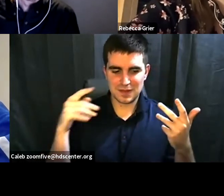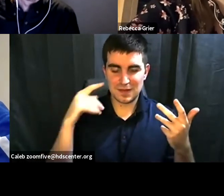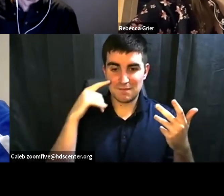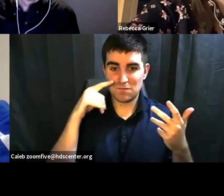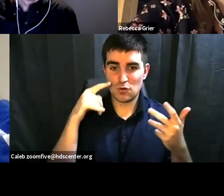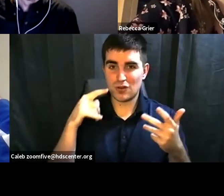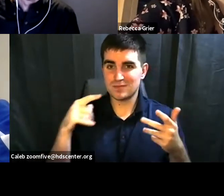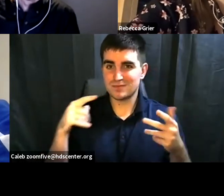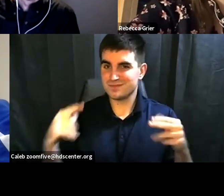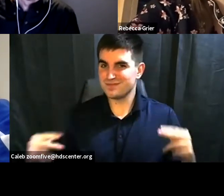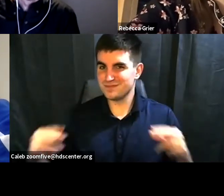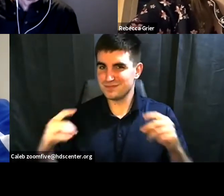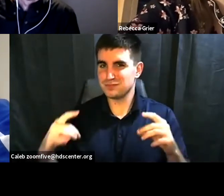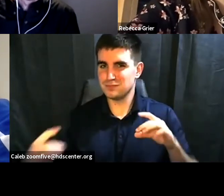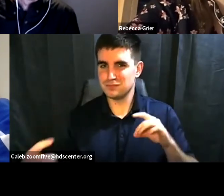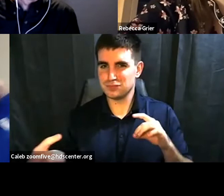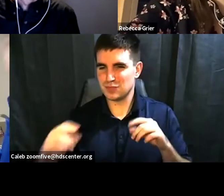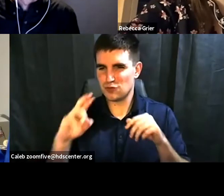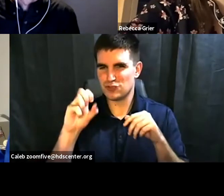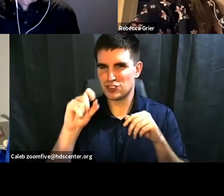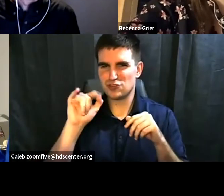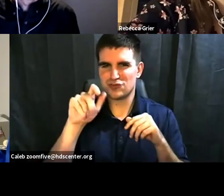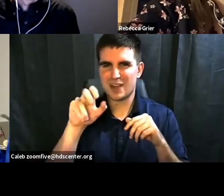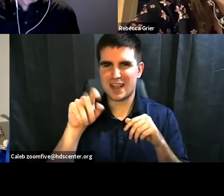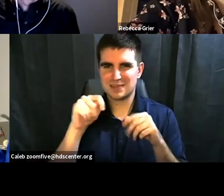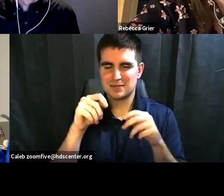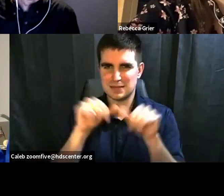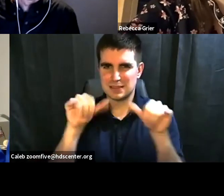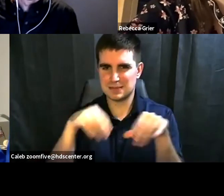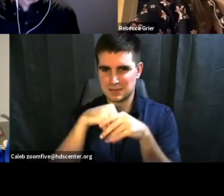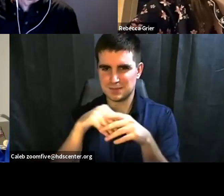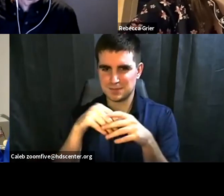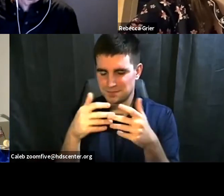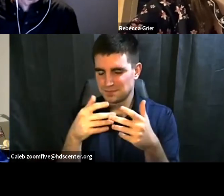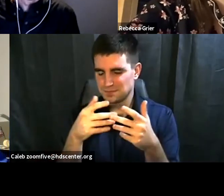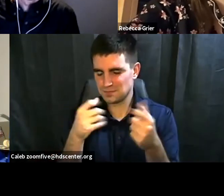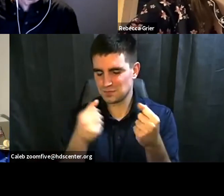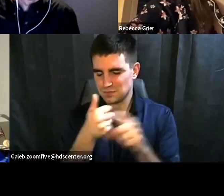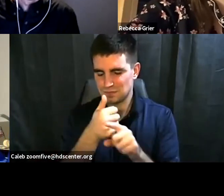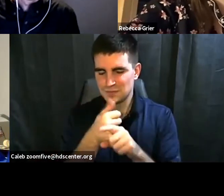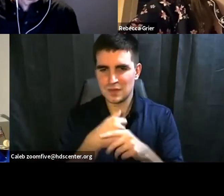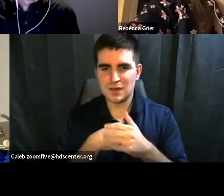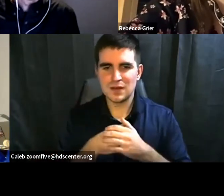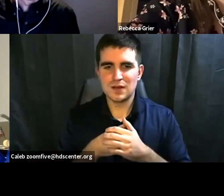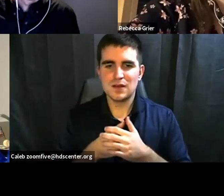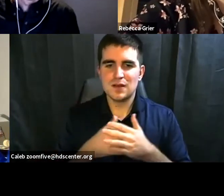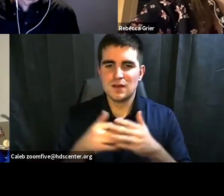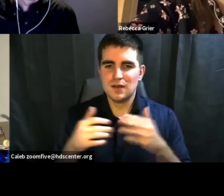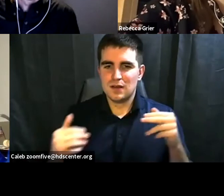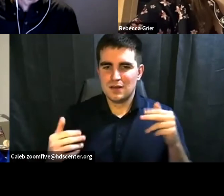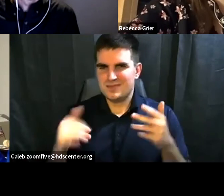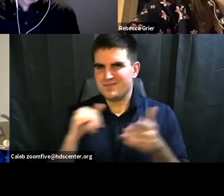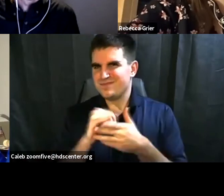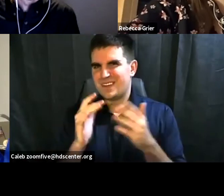tie down to occupant restraint systems. That's the other challenge is, the occupant restraints, fancy name for seat